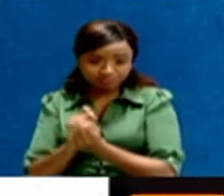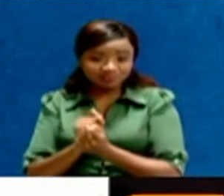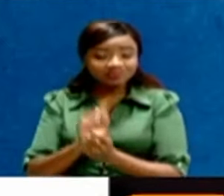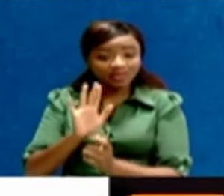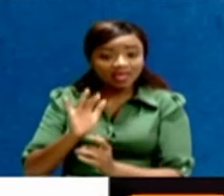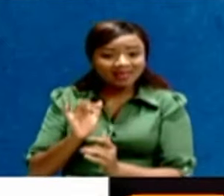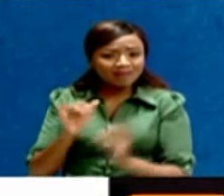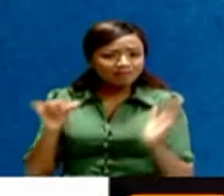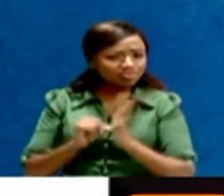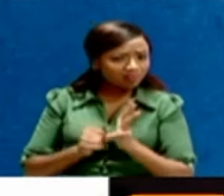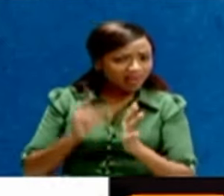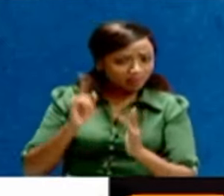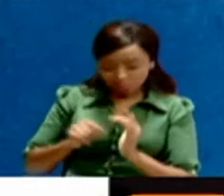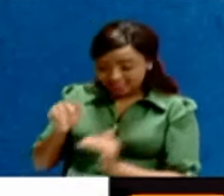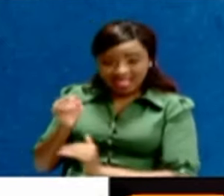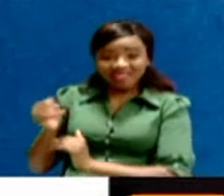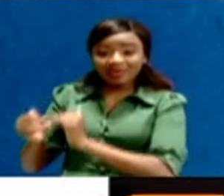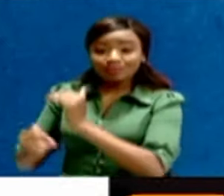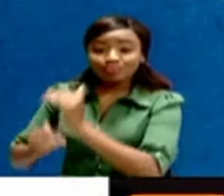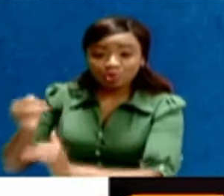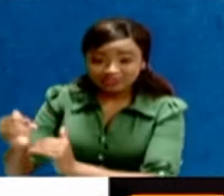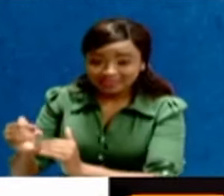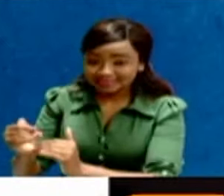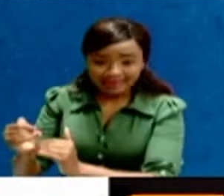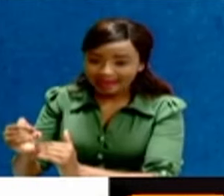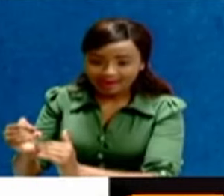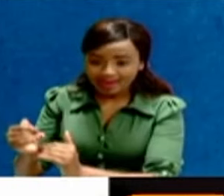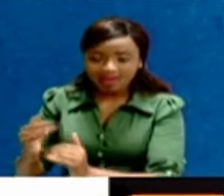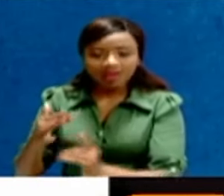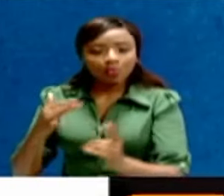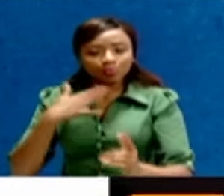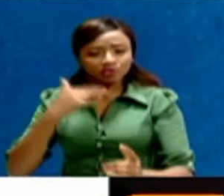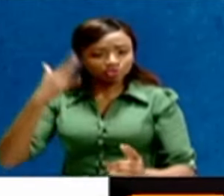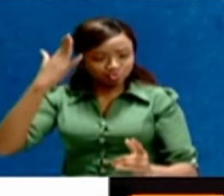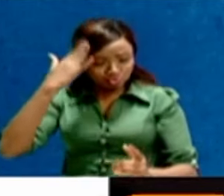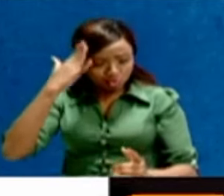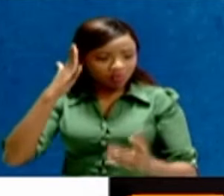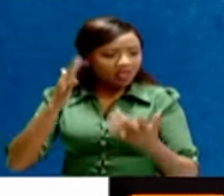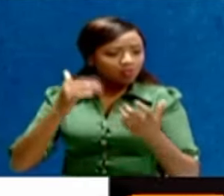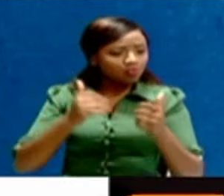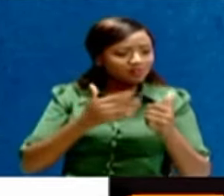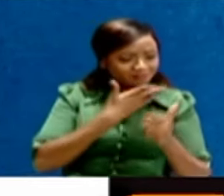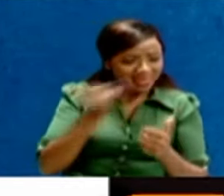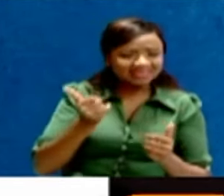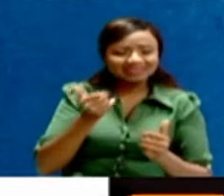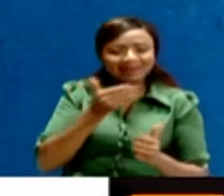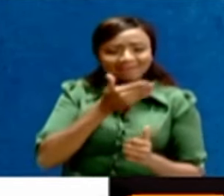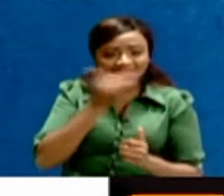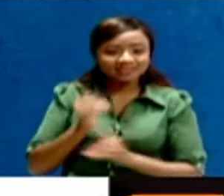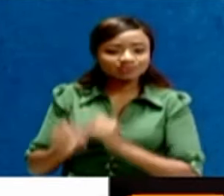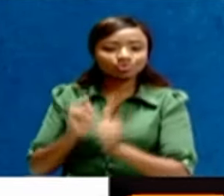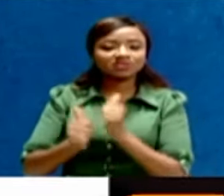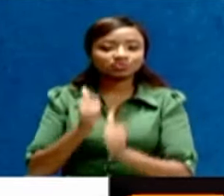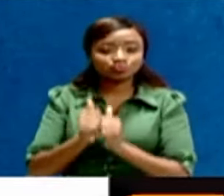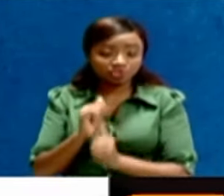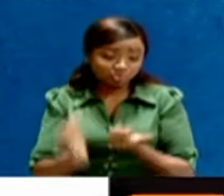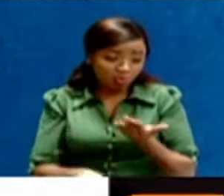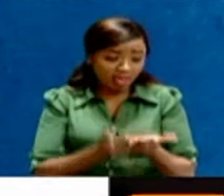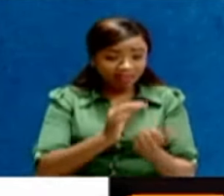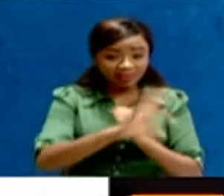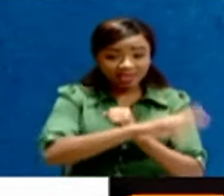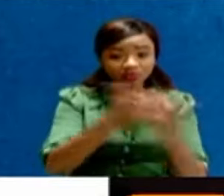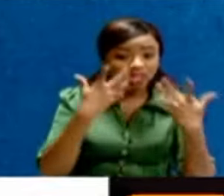It is about the base having figures so that we don't want to see counties losing money. So the reason why we voted against the